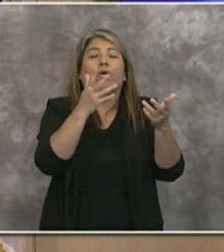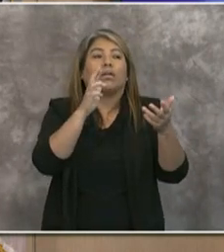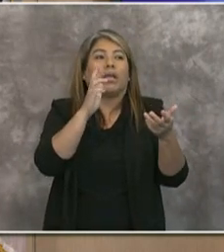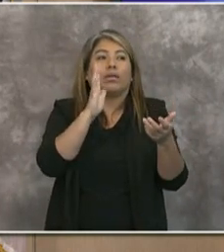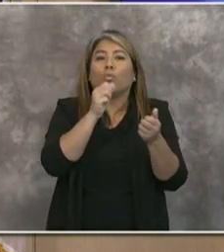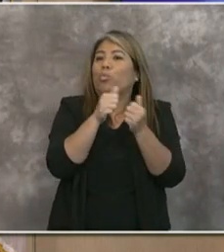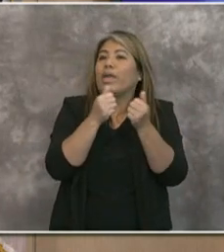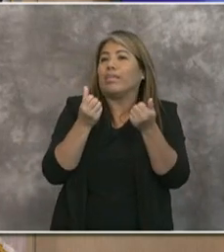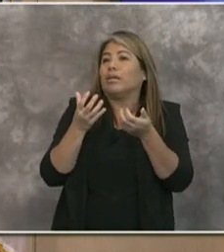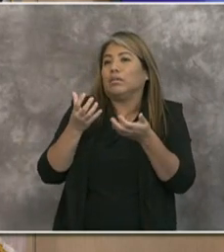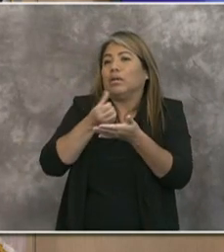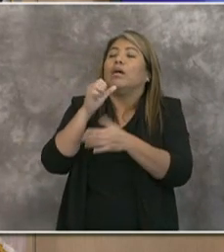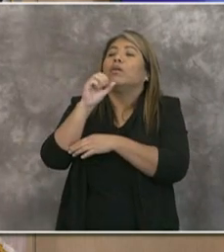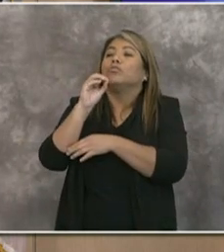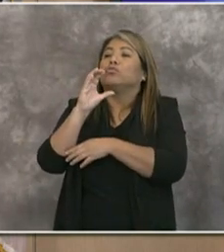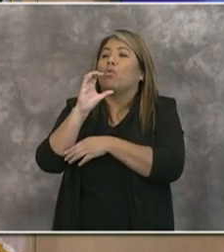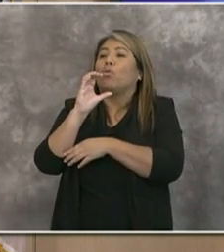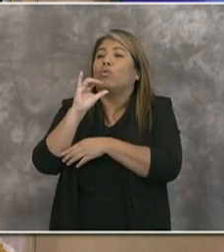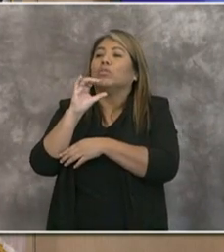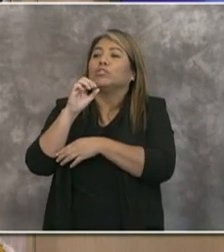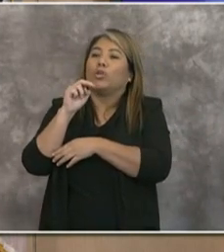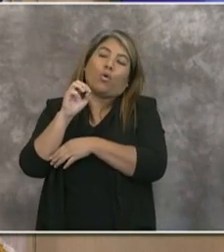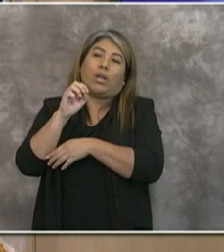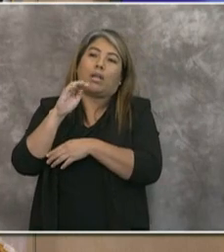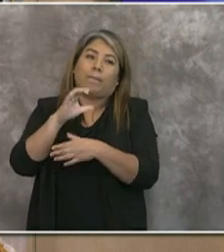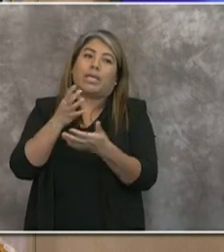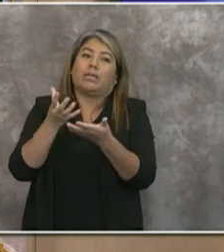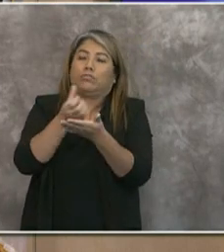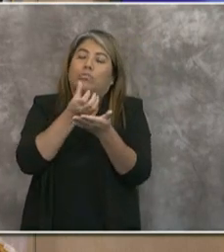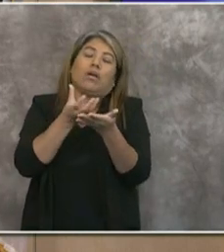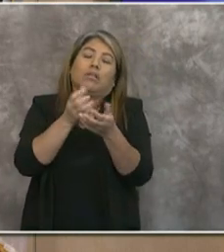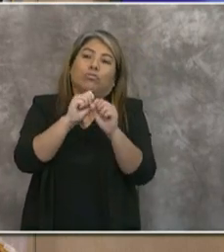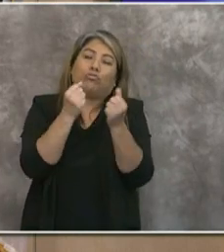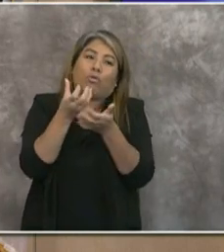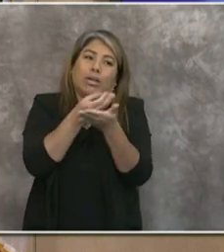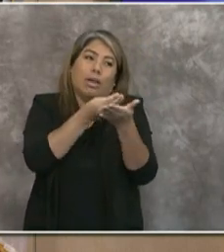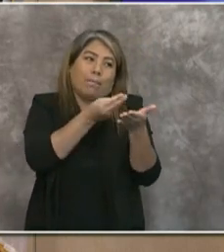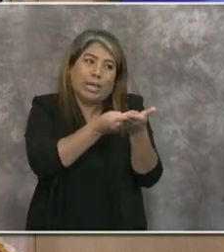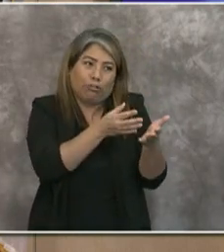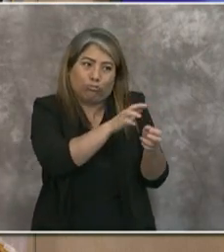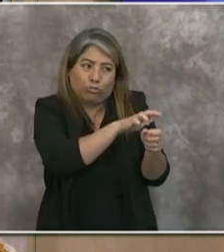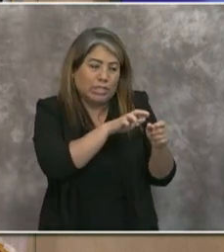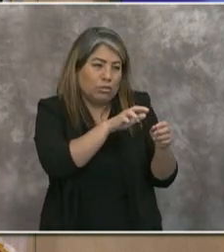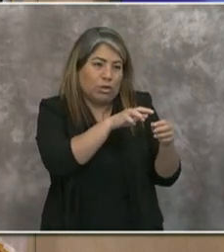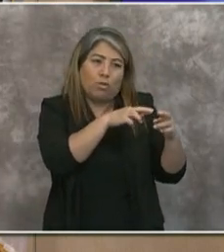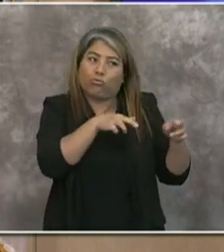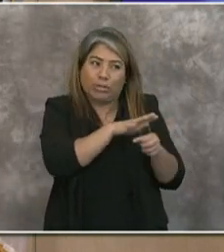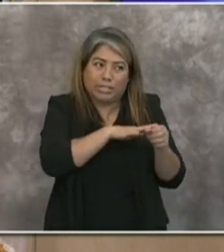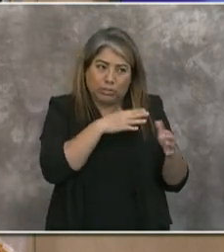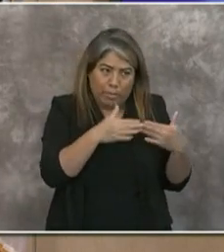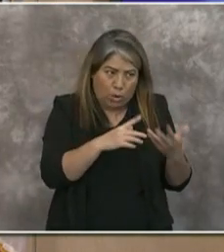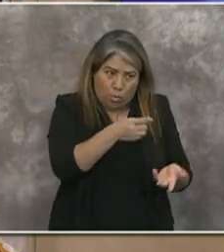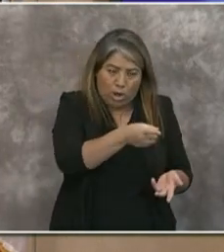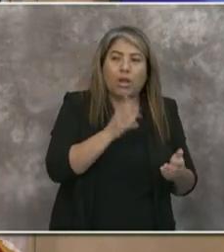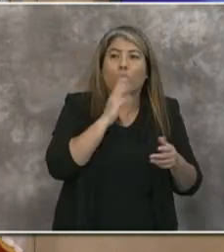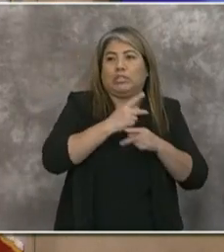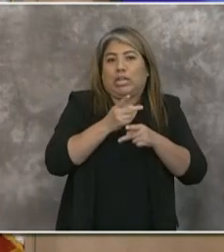region, area. No matter what the situation is, we'll go out and take care of those folks. Thank you.